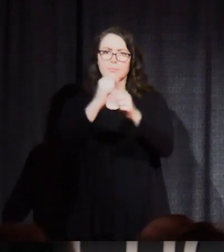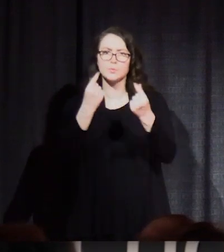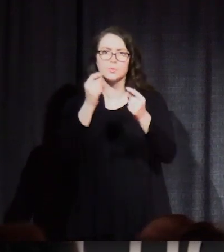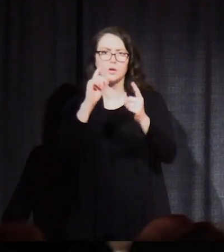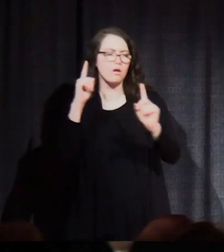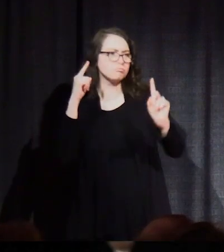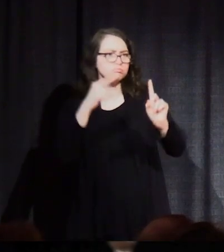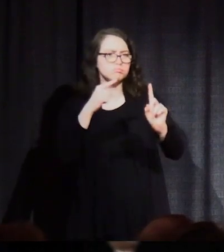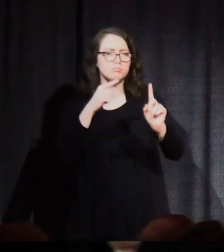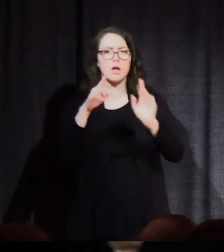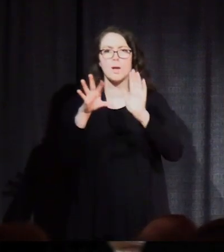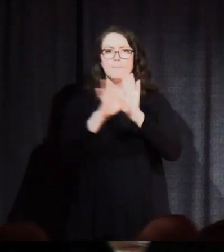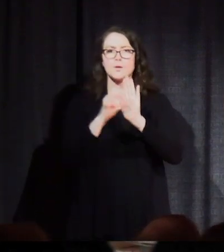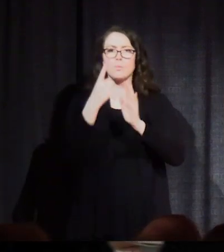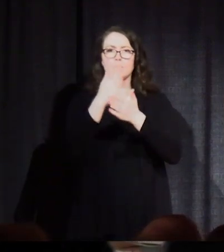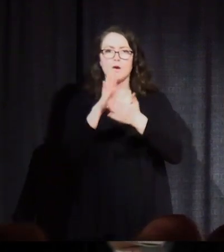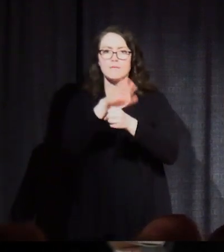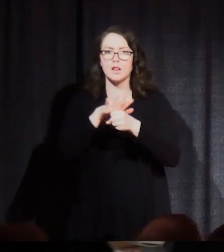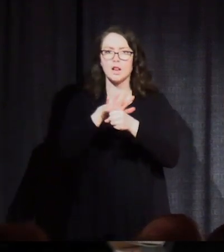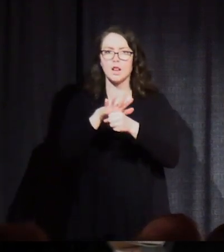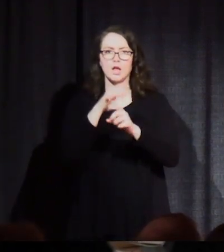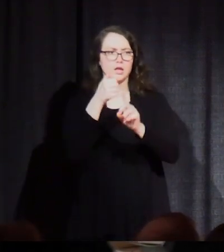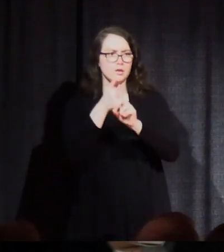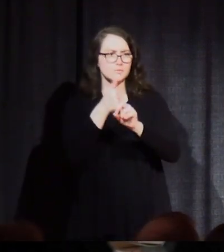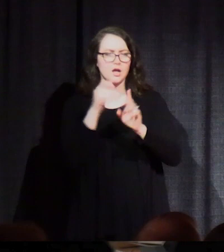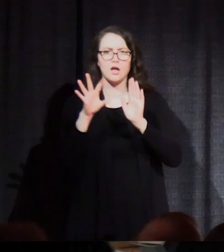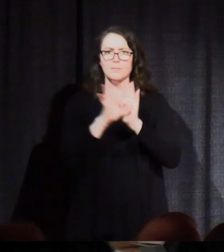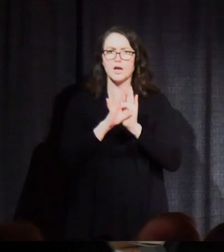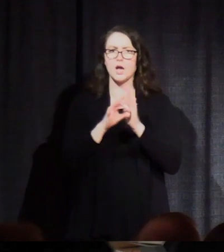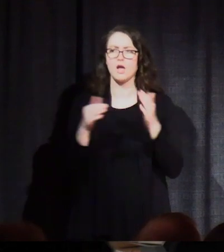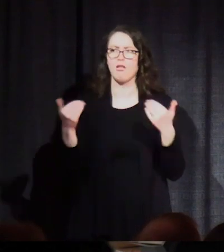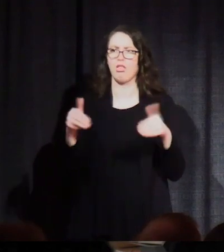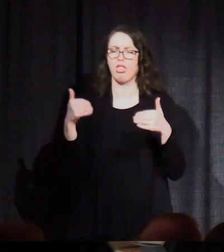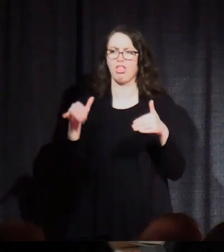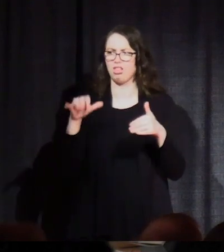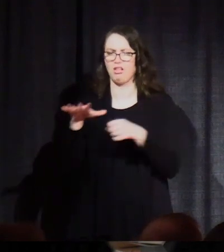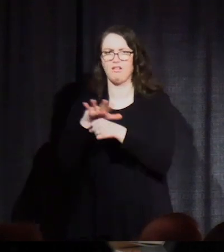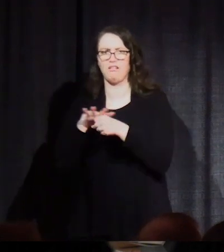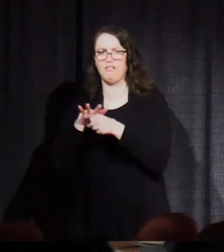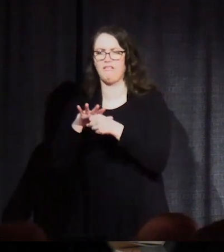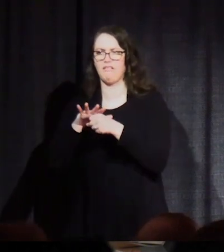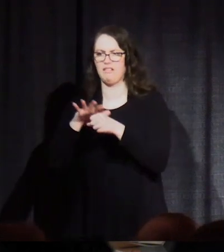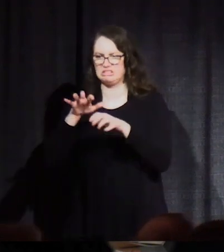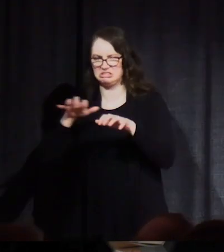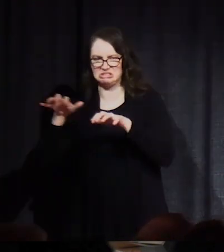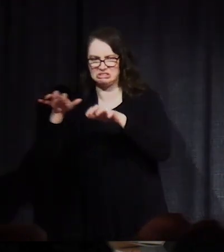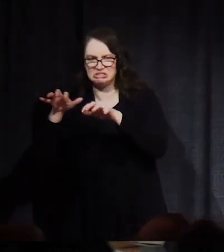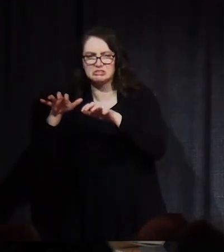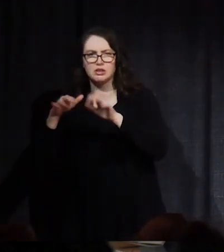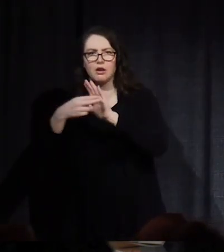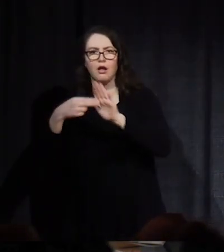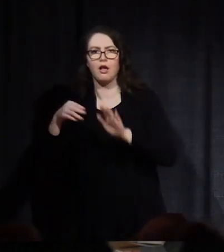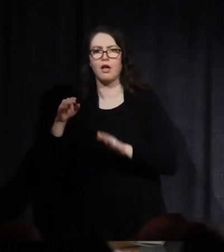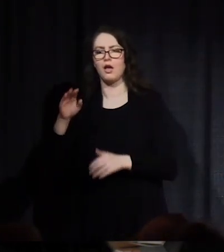furthest and most ragged pieces of Alaska possible, a part of the Arctic coast called Prudhoe Bay. His